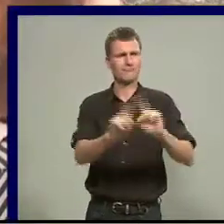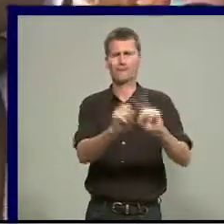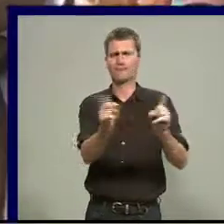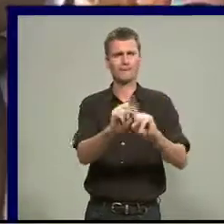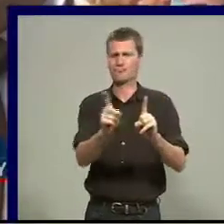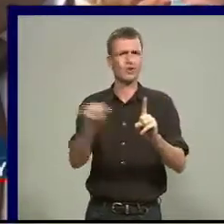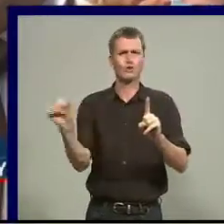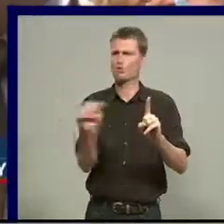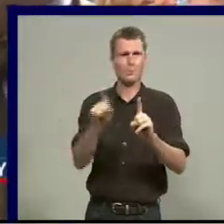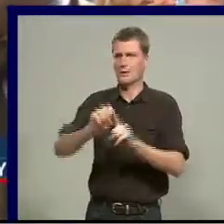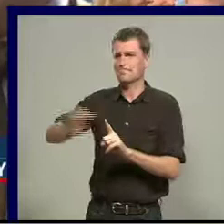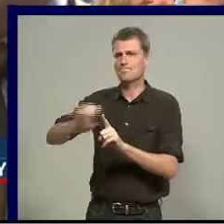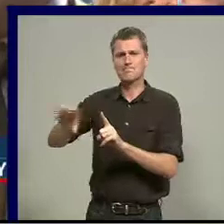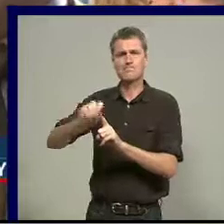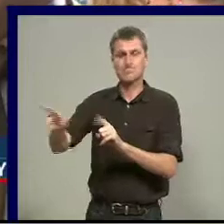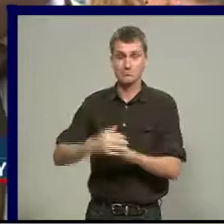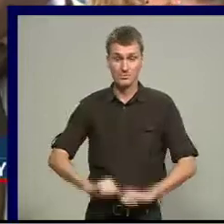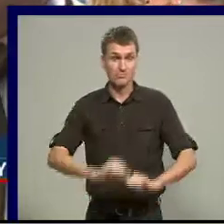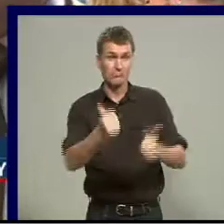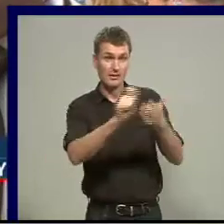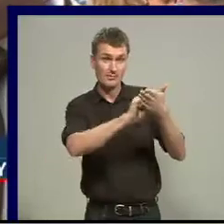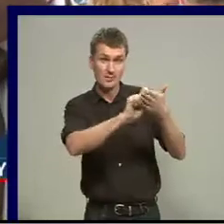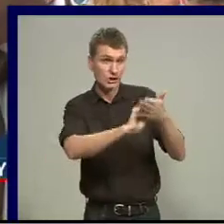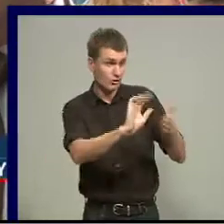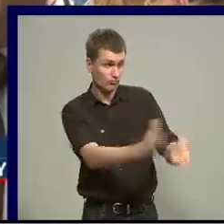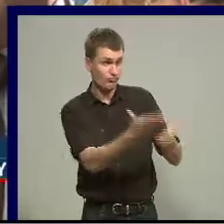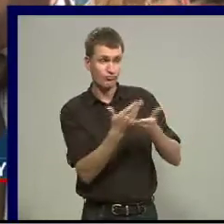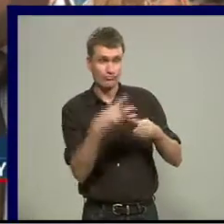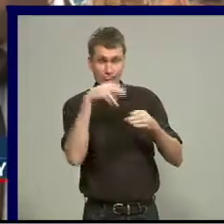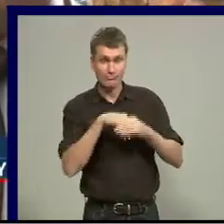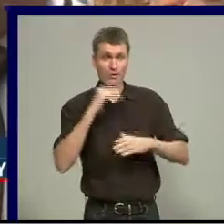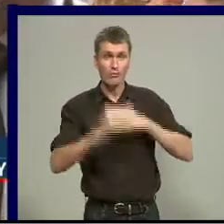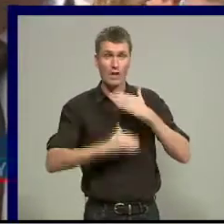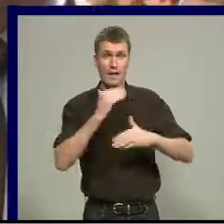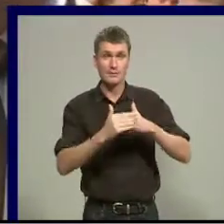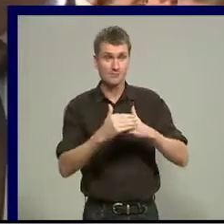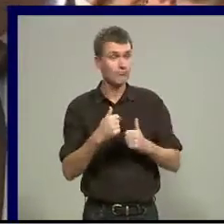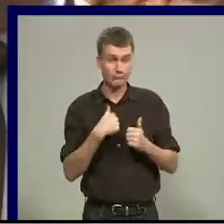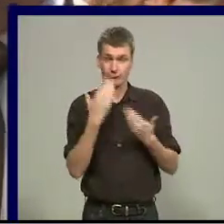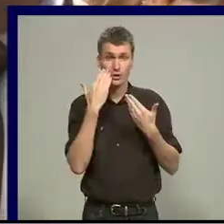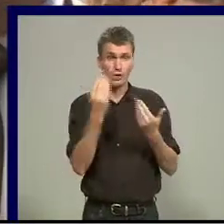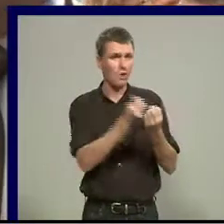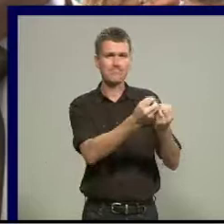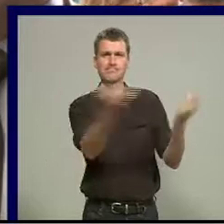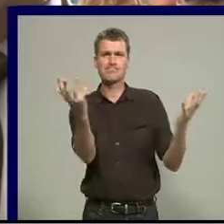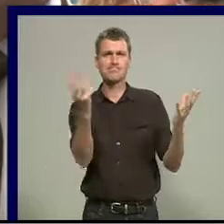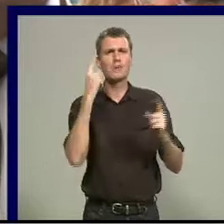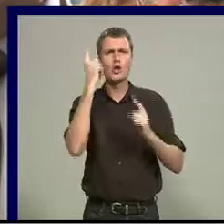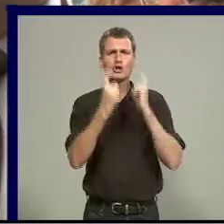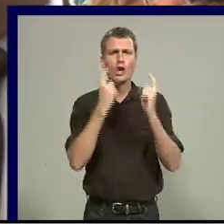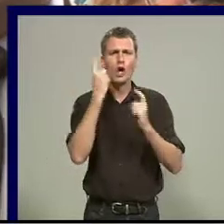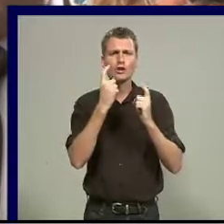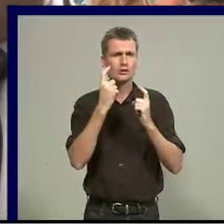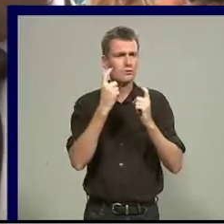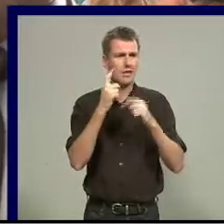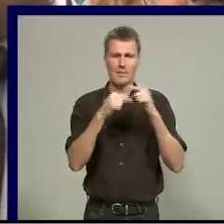happen. I think it's great that Mac and his team have brought the petition in today, feed it into the process, and I think it reflects a lot of people's concerns about